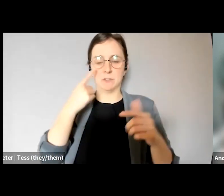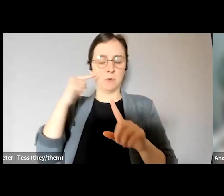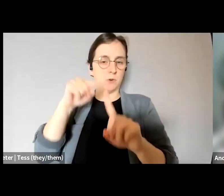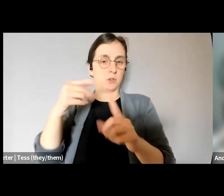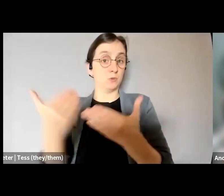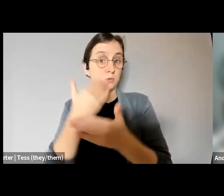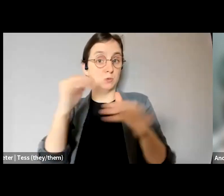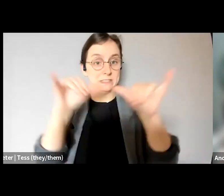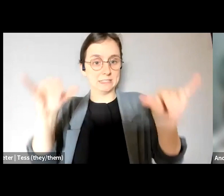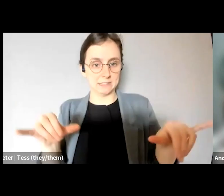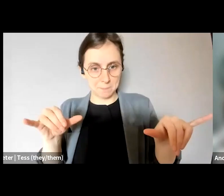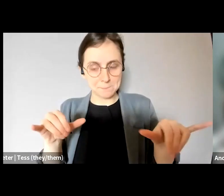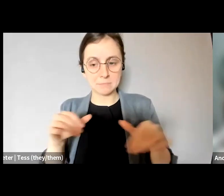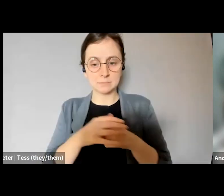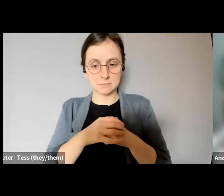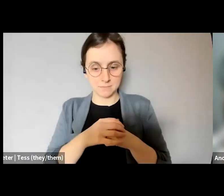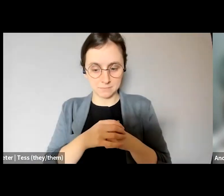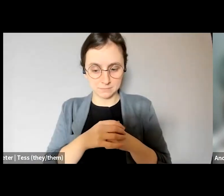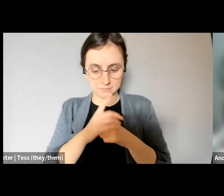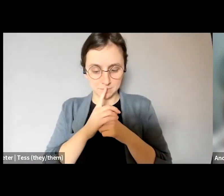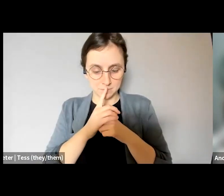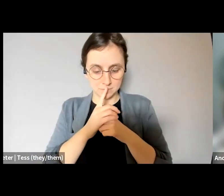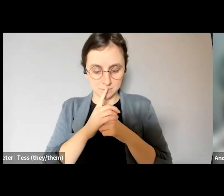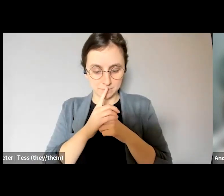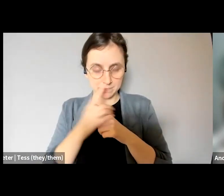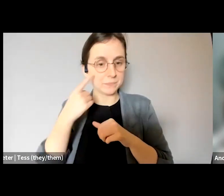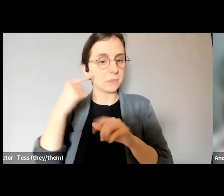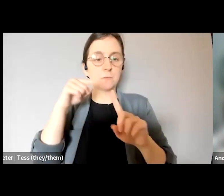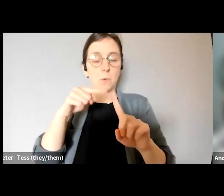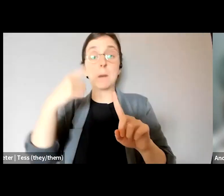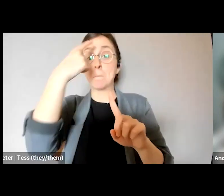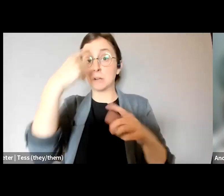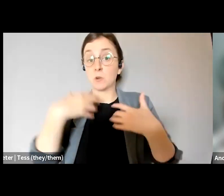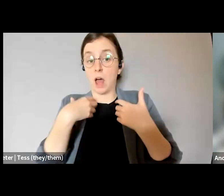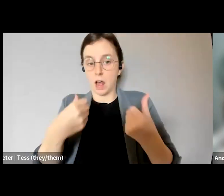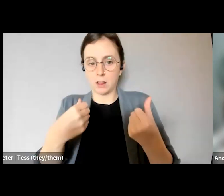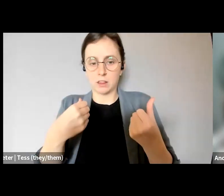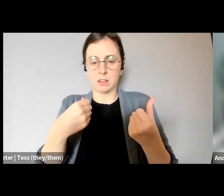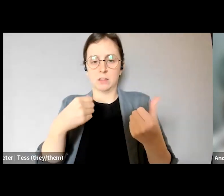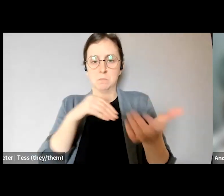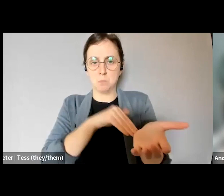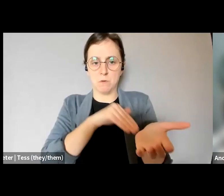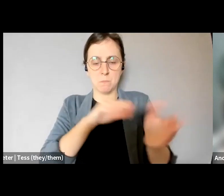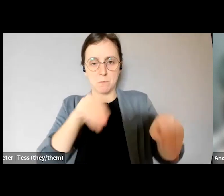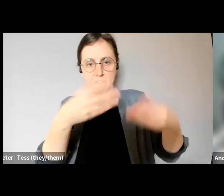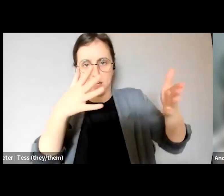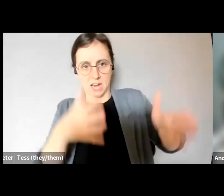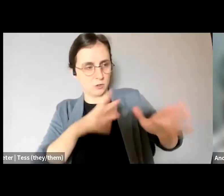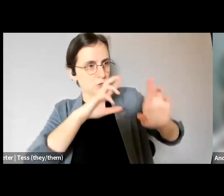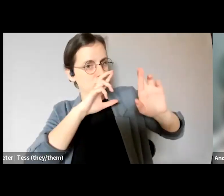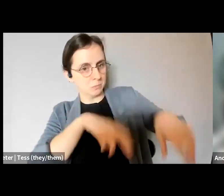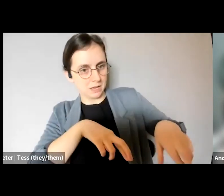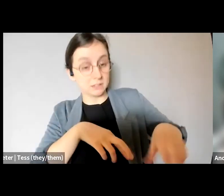systems is for mental health providers to respond. Some individuals might worry